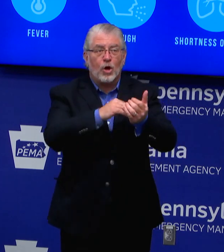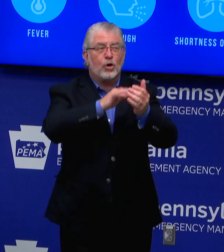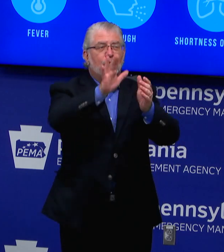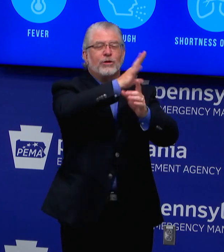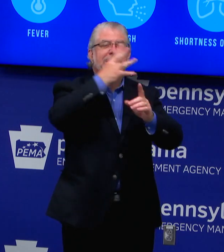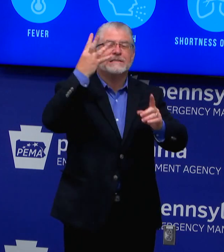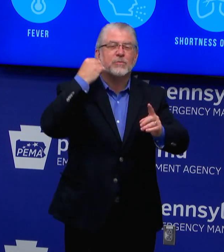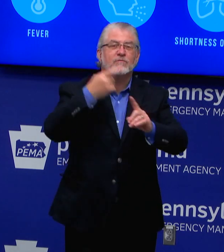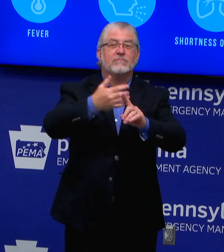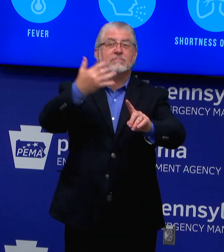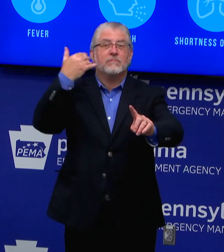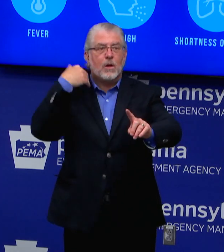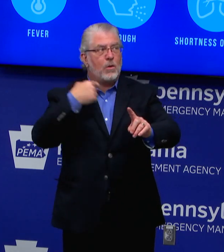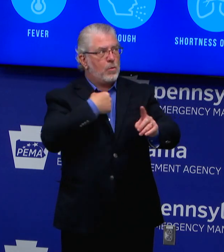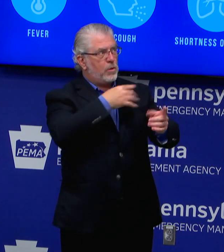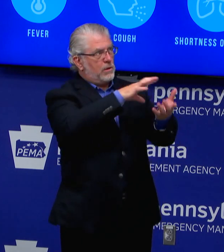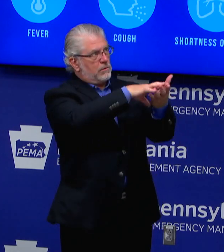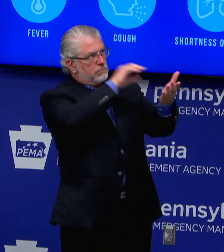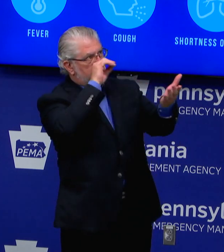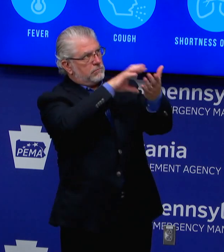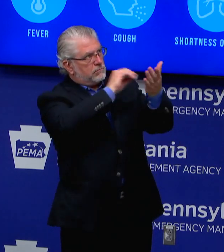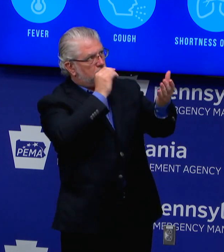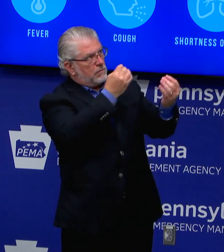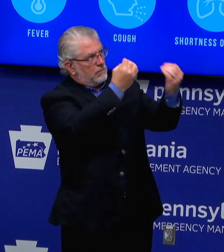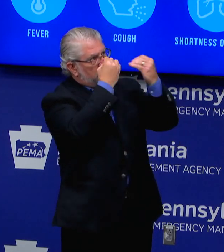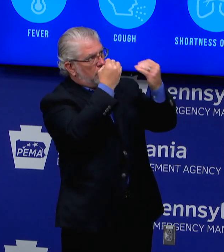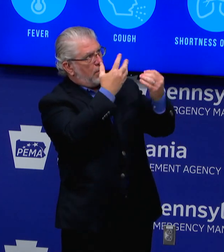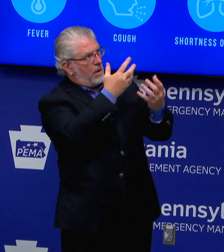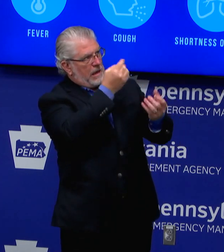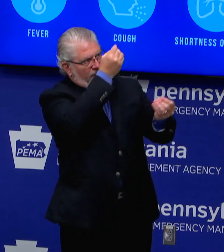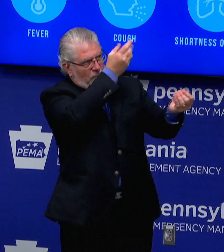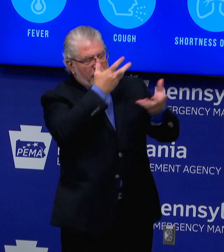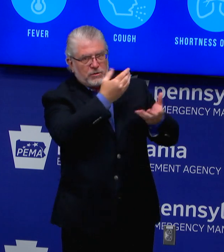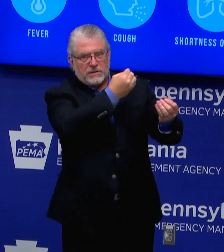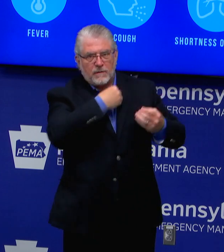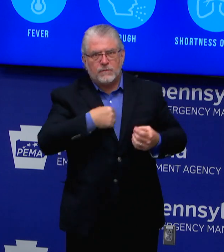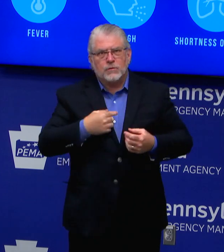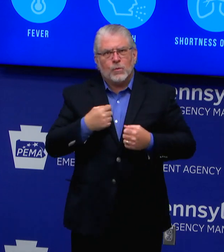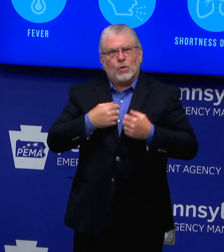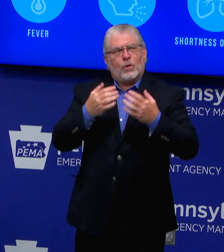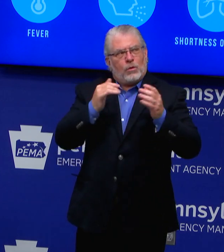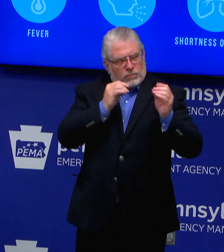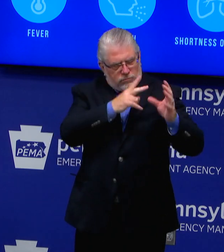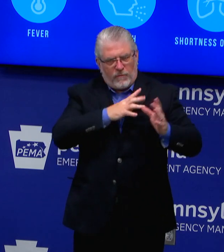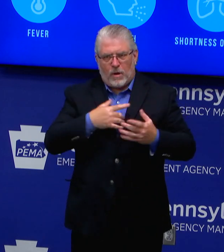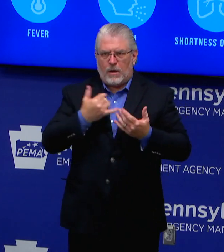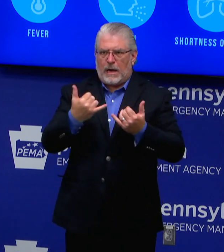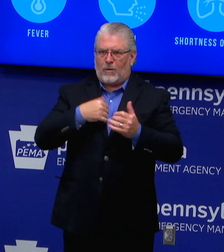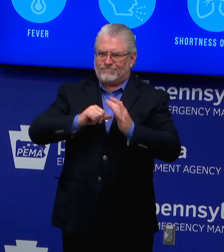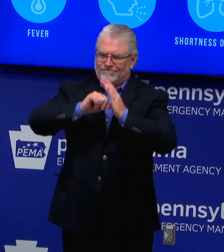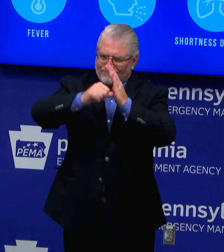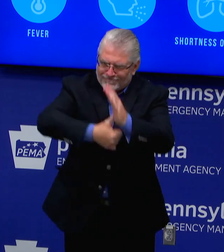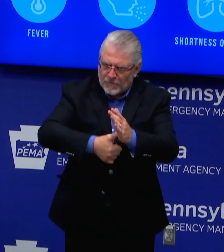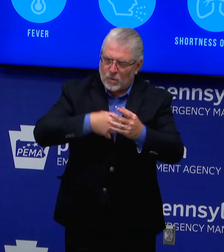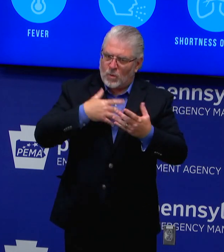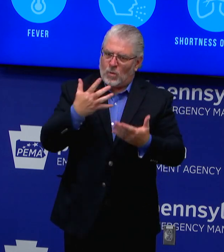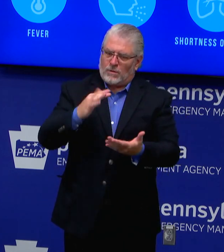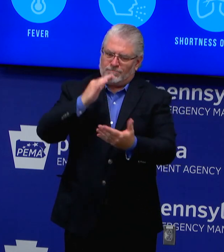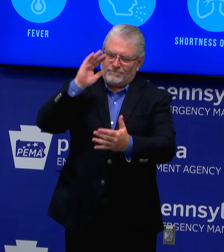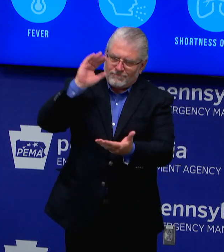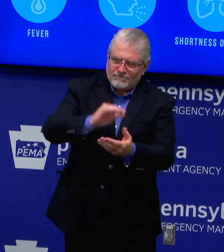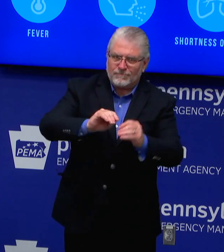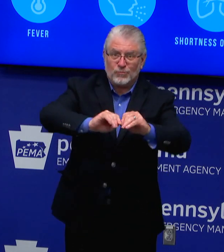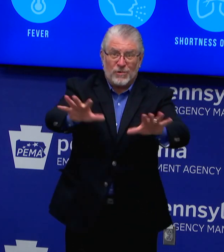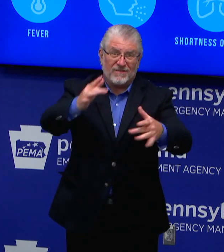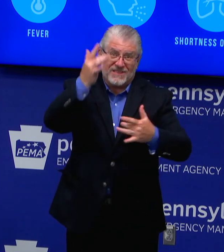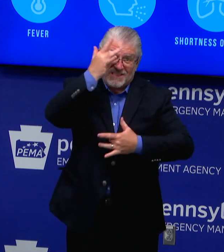state. And all of this is in service of trying to keep people from getting sick. Our next question is from ABC 27 for